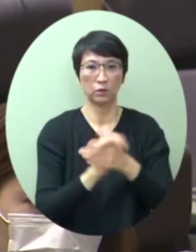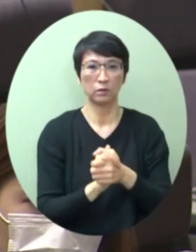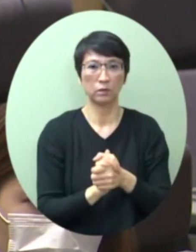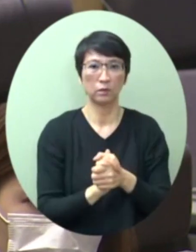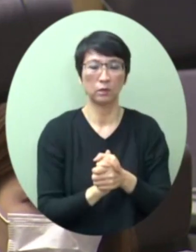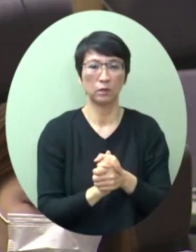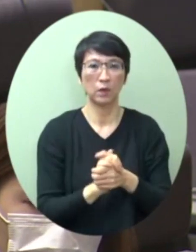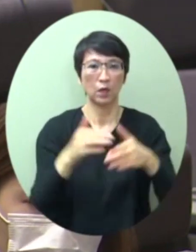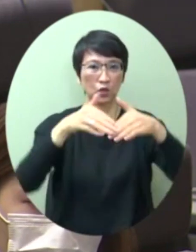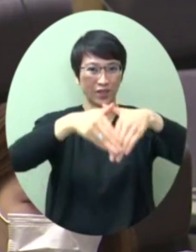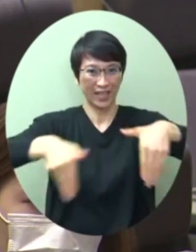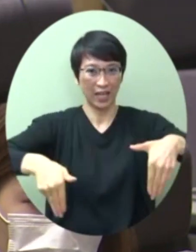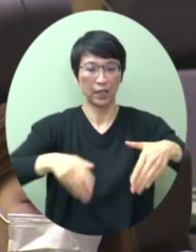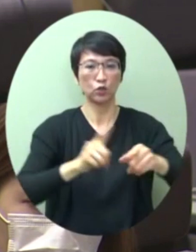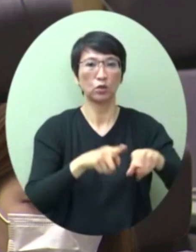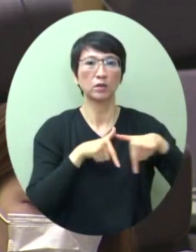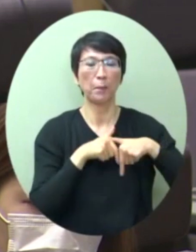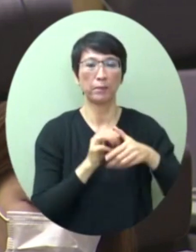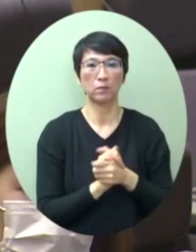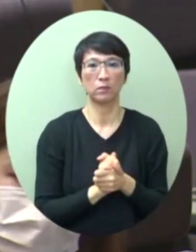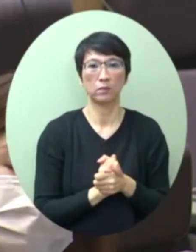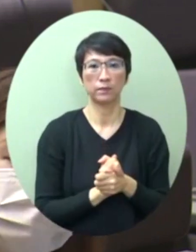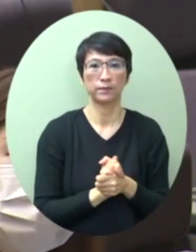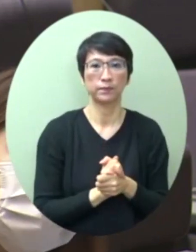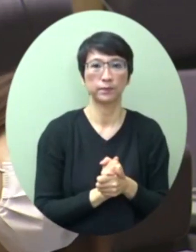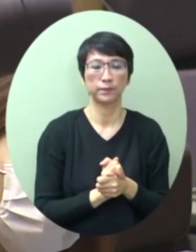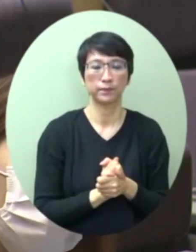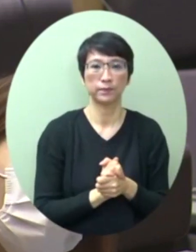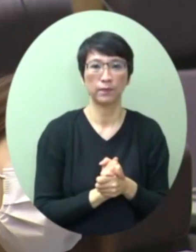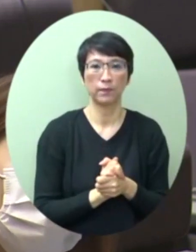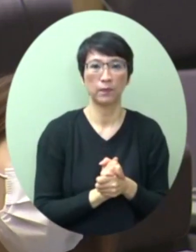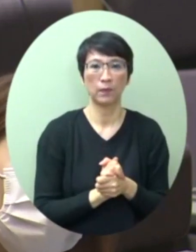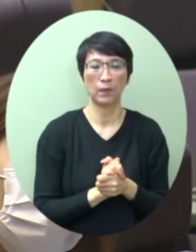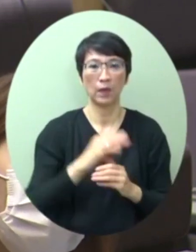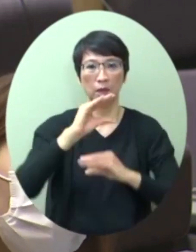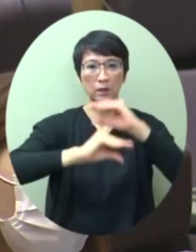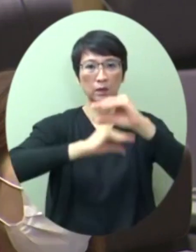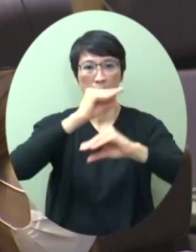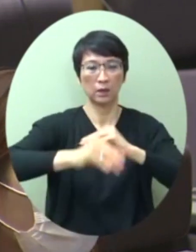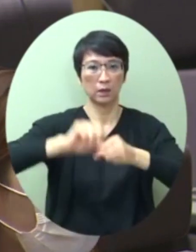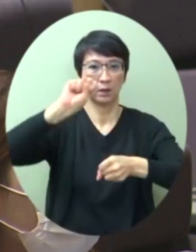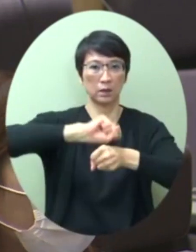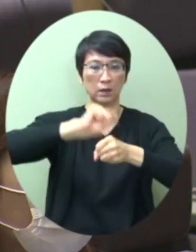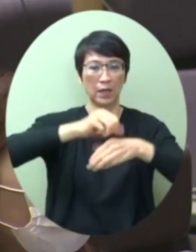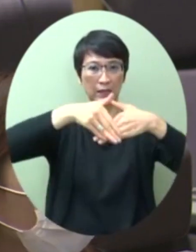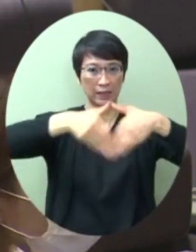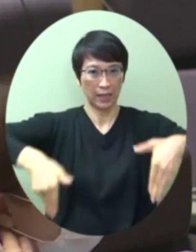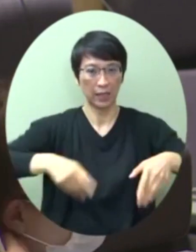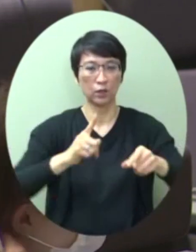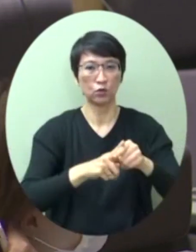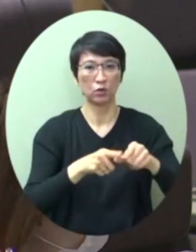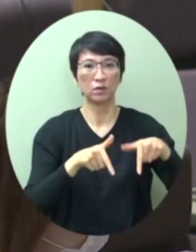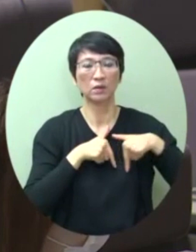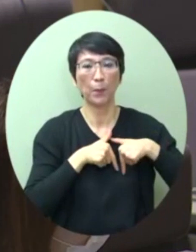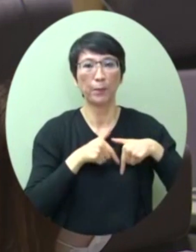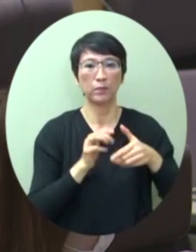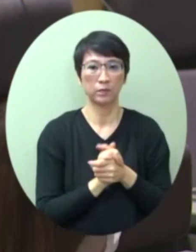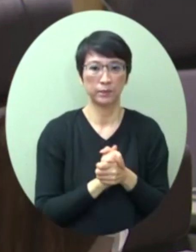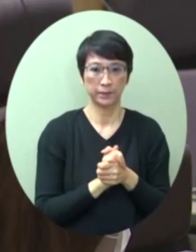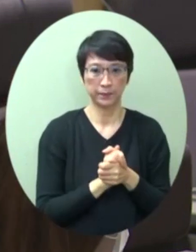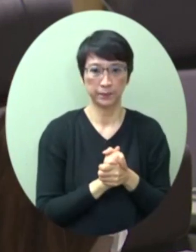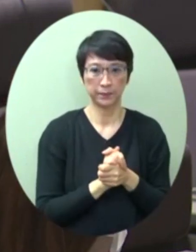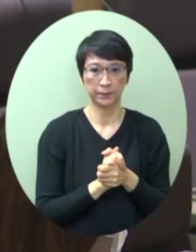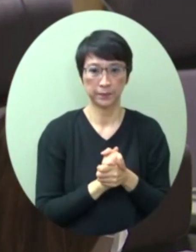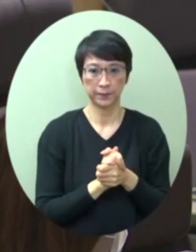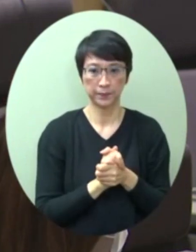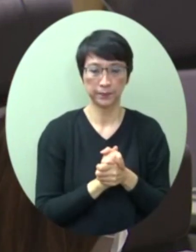the plan to build more facilities do you have the time frame and also how many quarantine